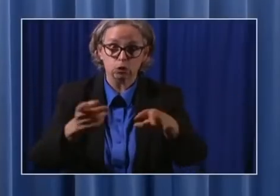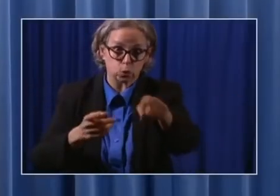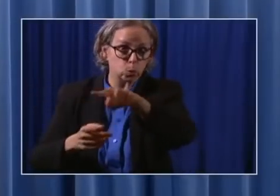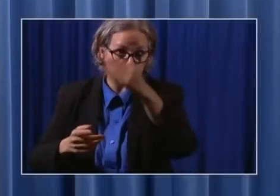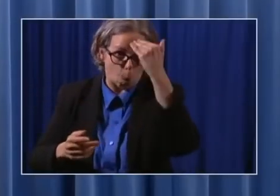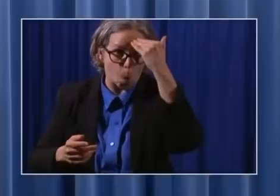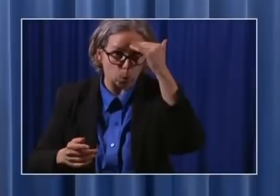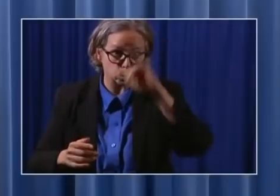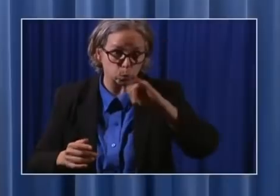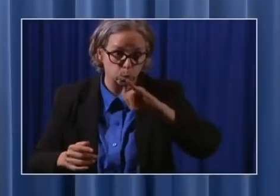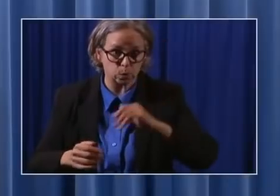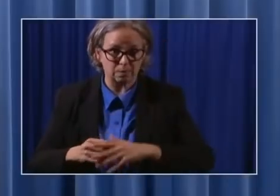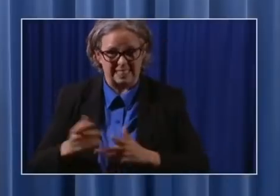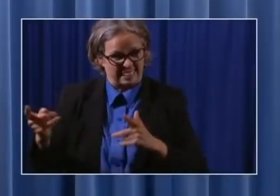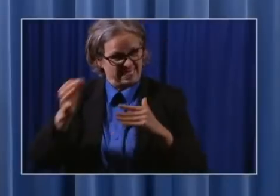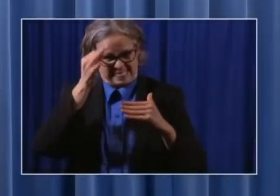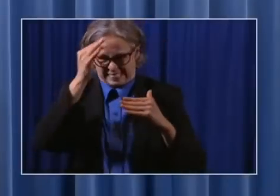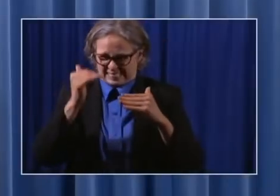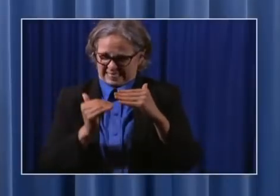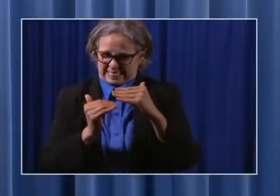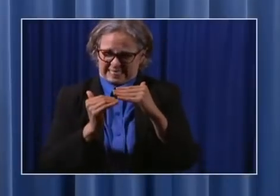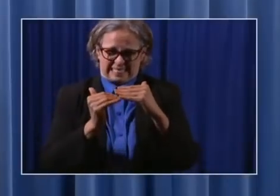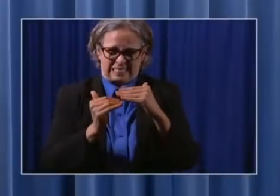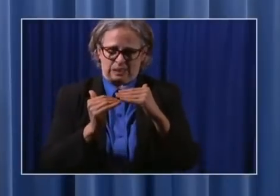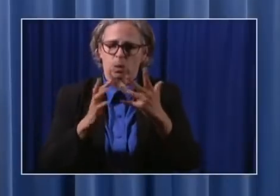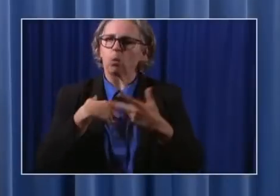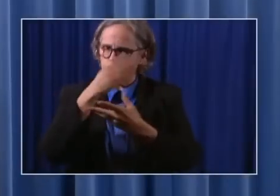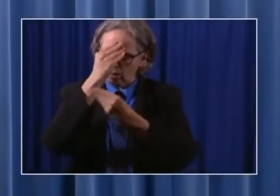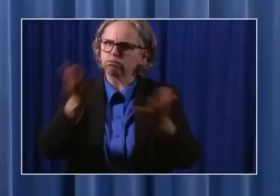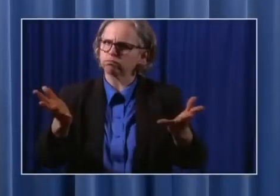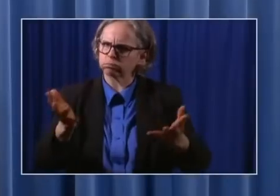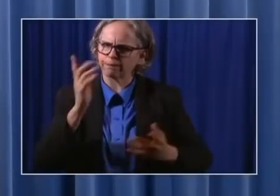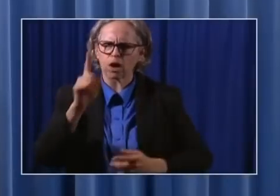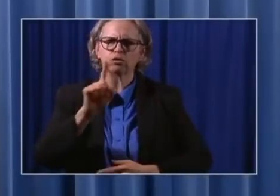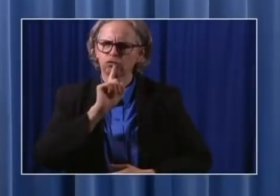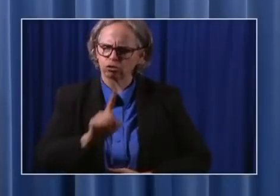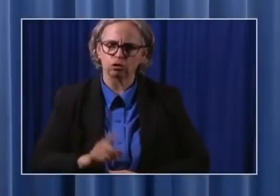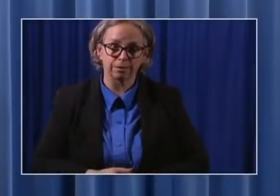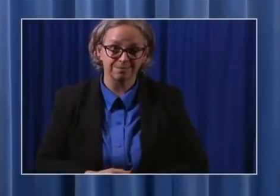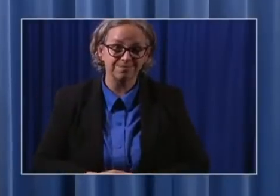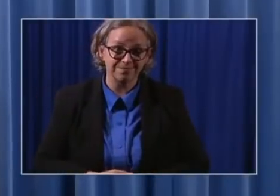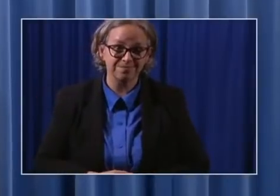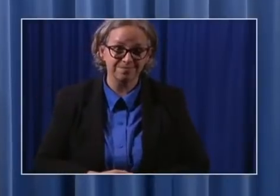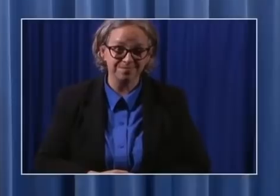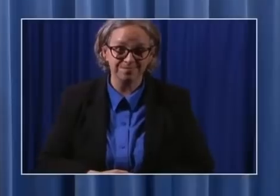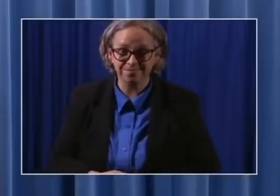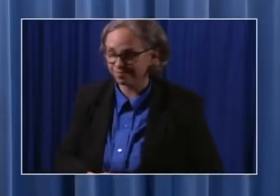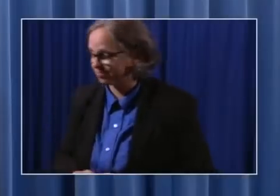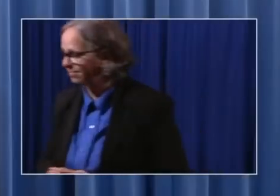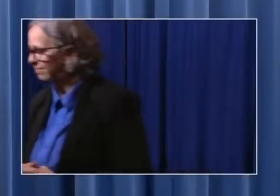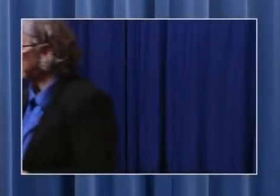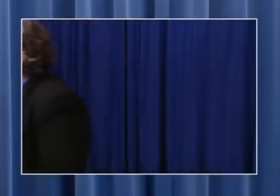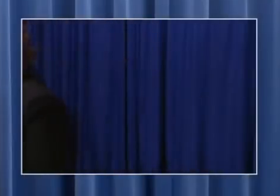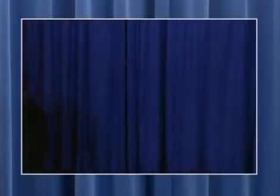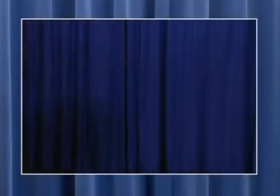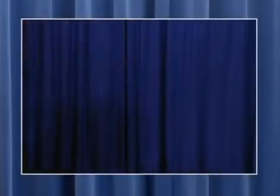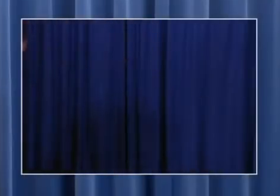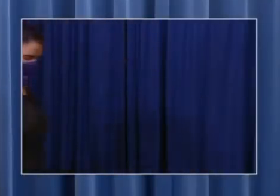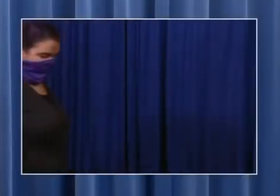we'll tell you, and everybody will know about that. We'll be very transparent about it. Thank you.